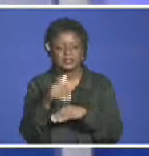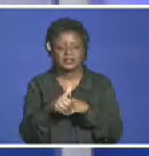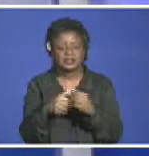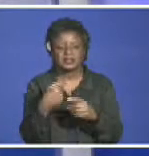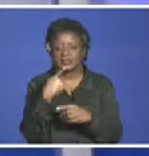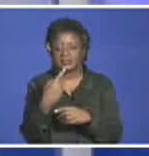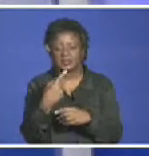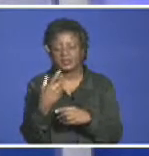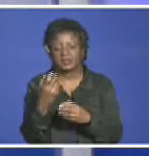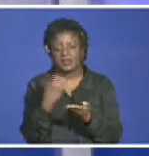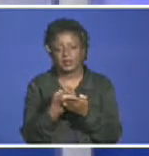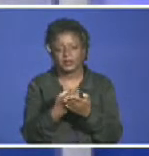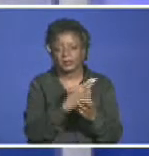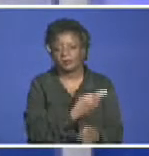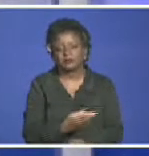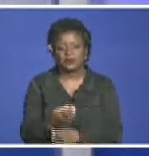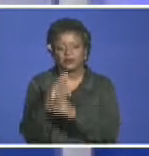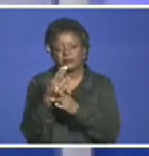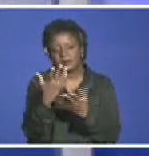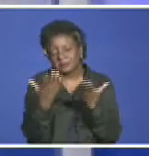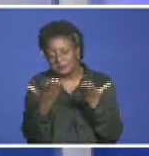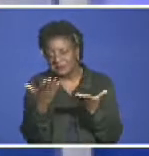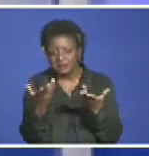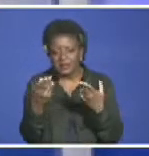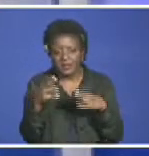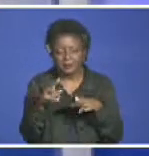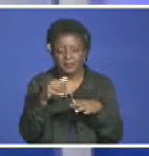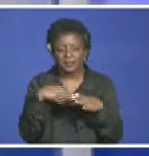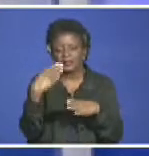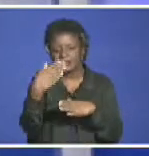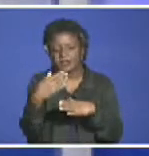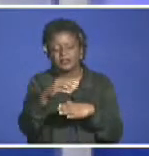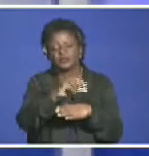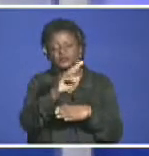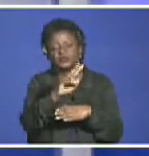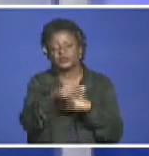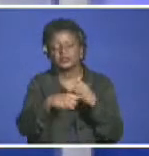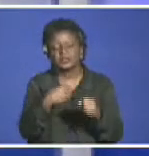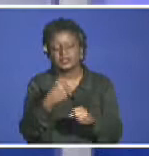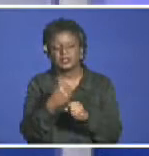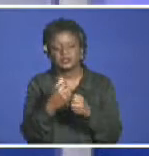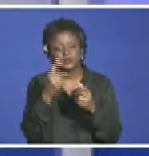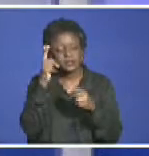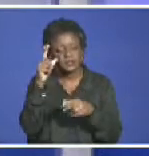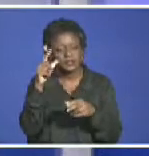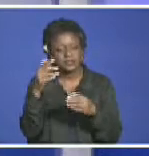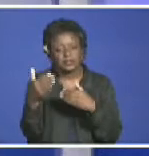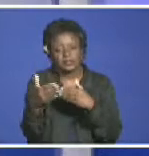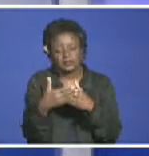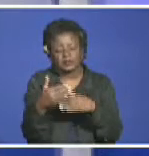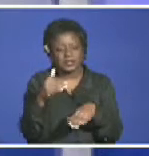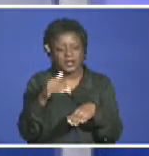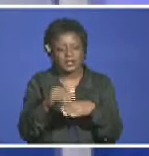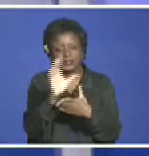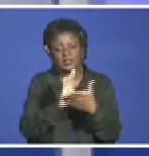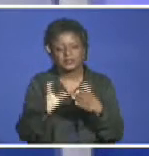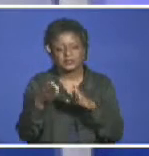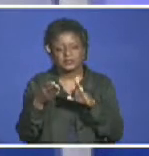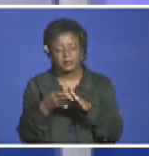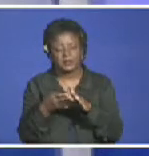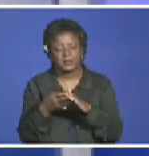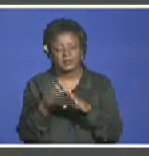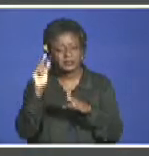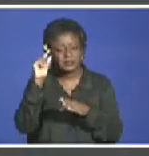in another 2 years. LTV's Money takes a closer look tonight on the central bank's governor's address at the Bahamas Business